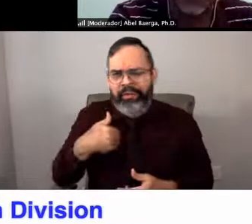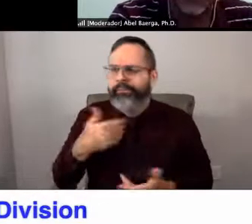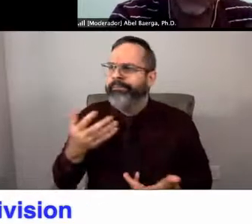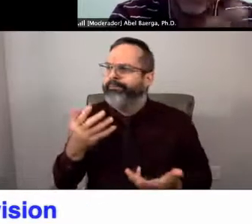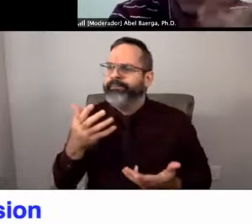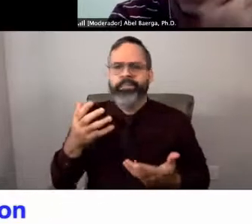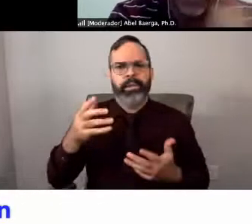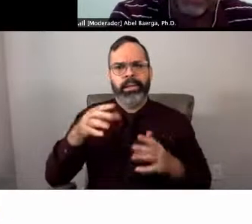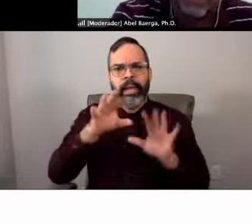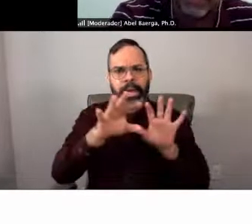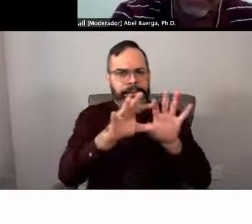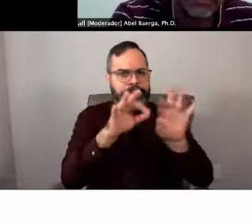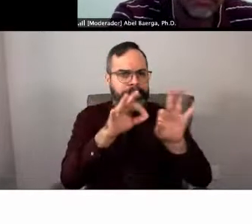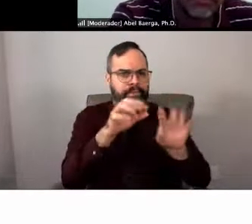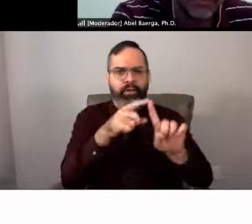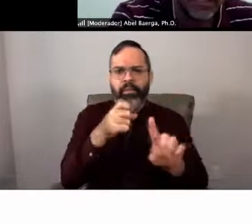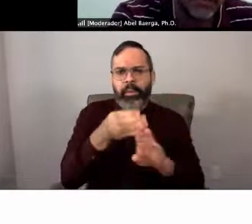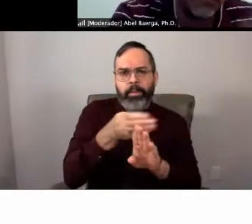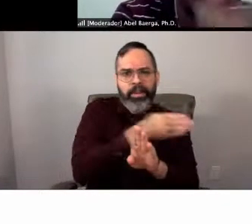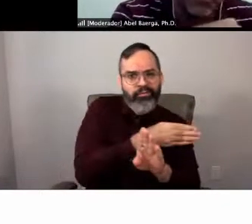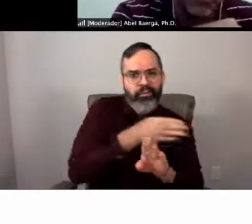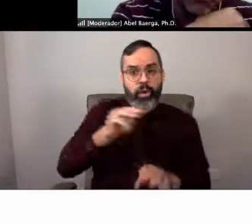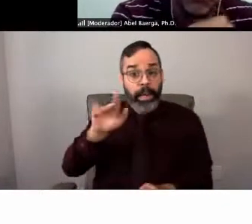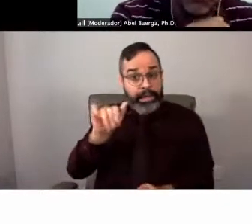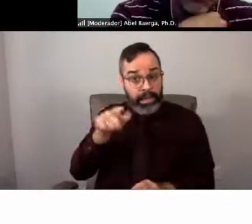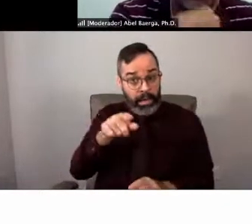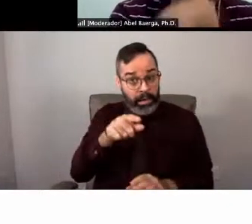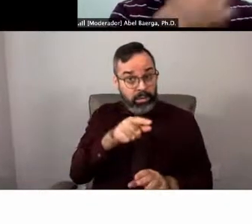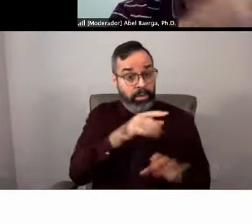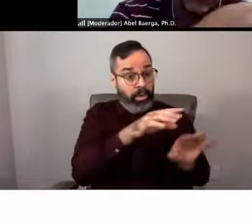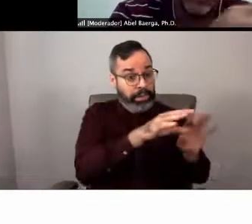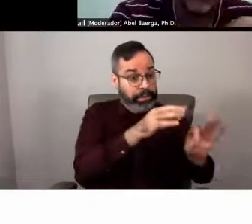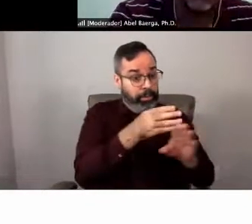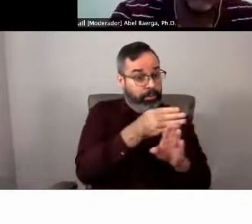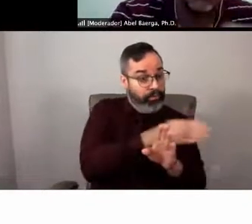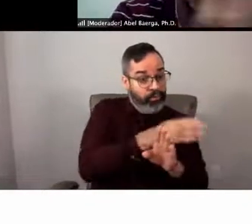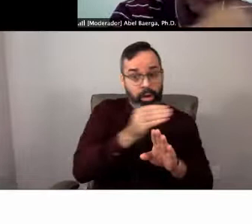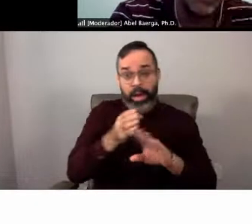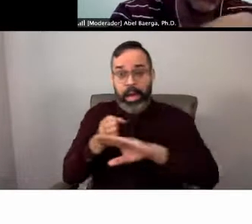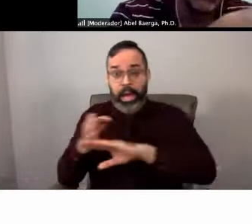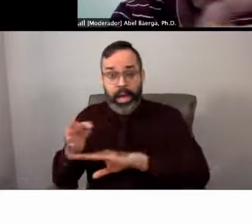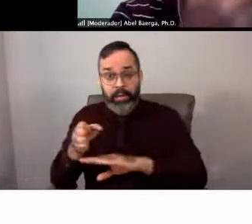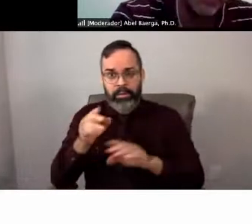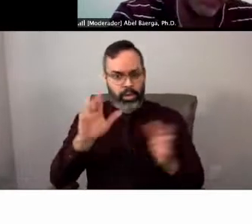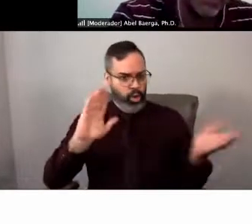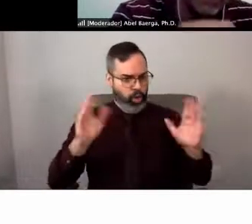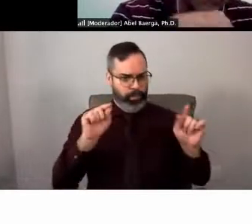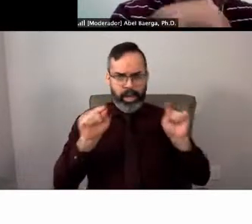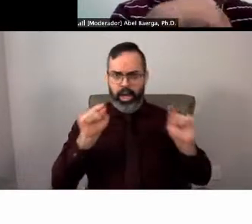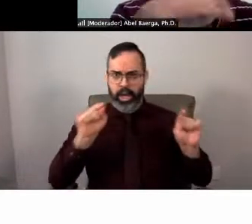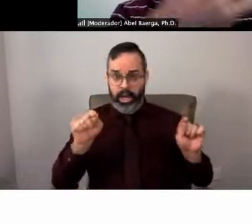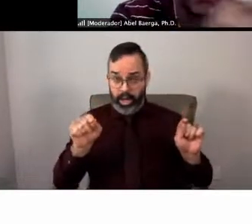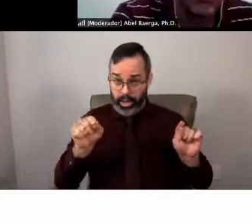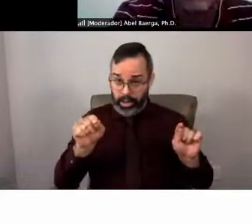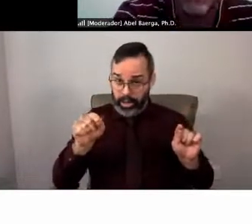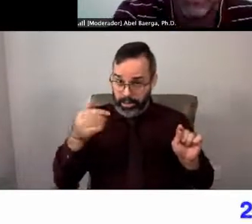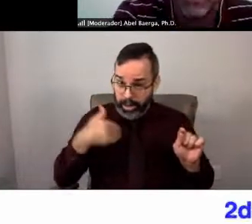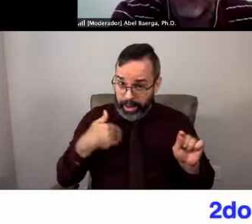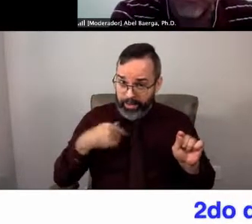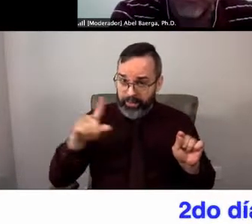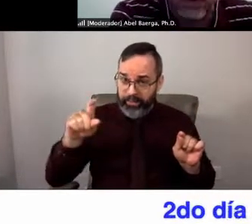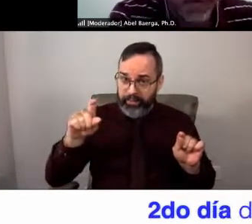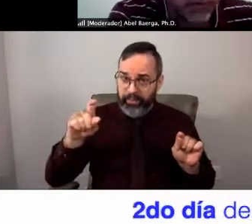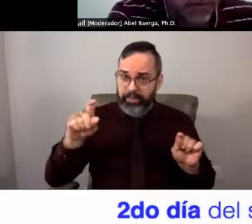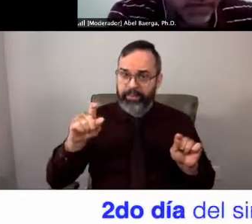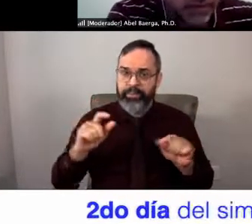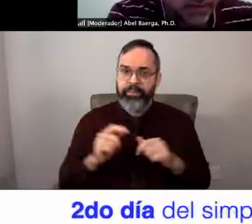samples from pre-Maria? So were you able to, have you been able to compare the pre-Maria versus post-Maria